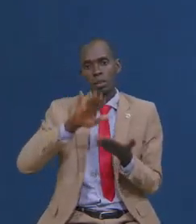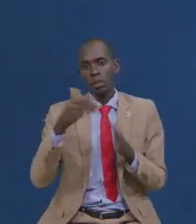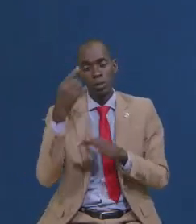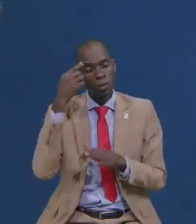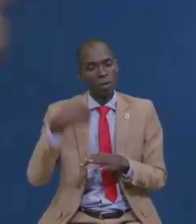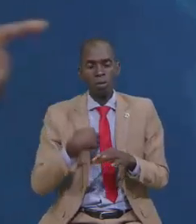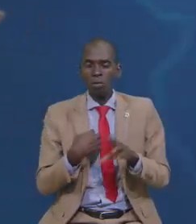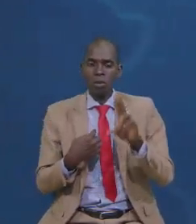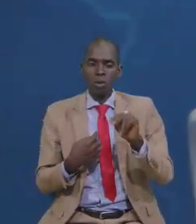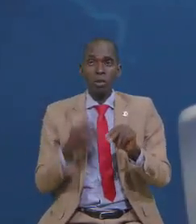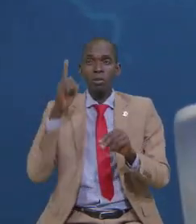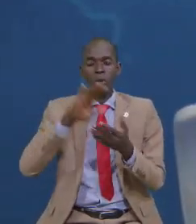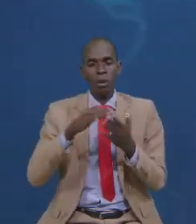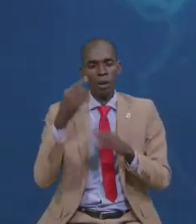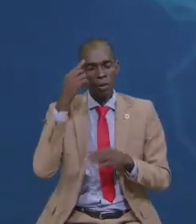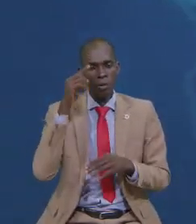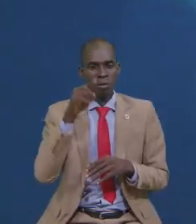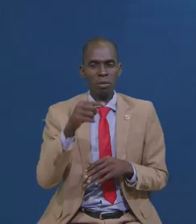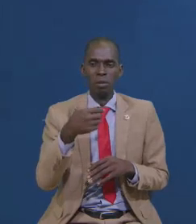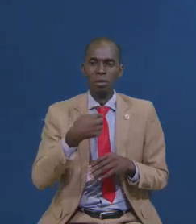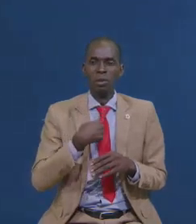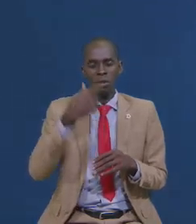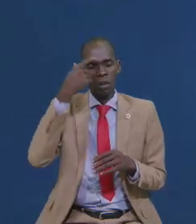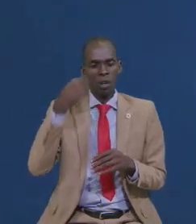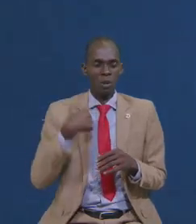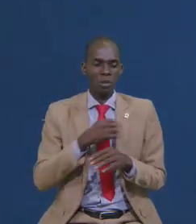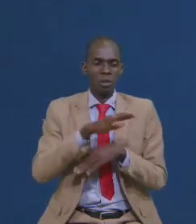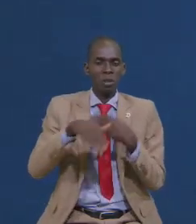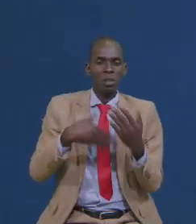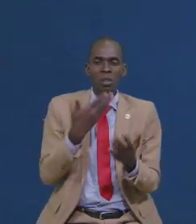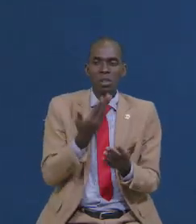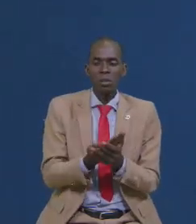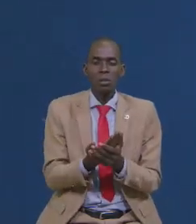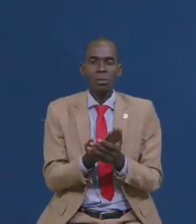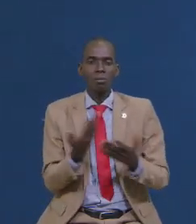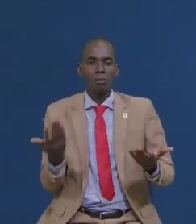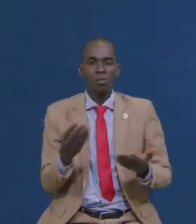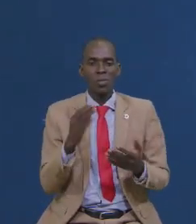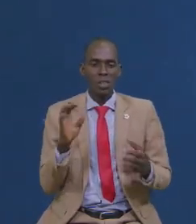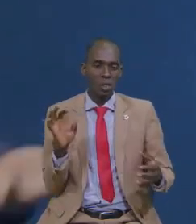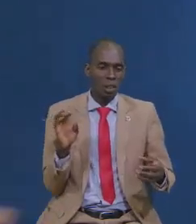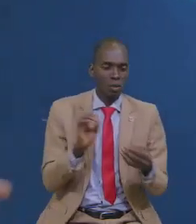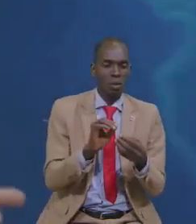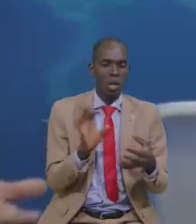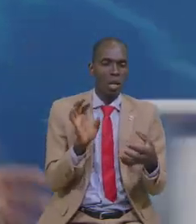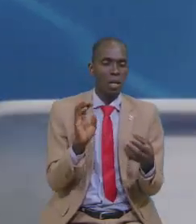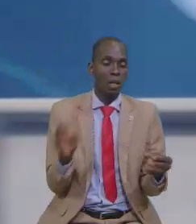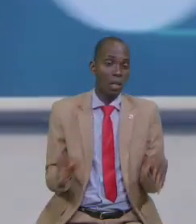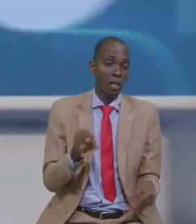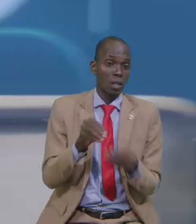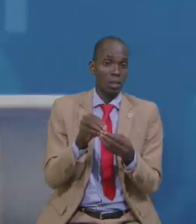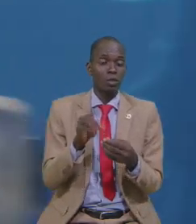because we all contributed by our iniquity, by our transgression, by our sins.